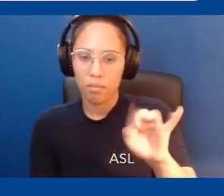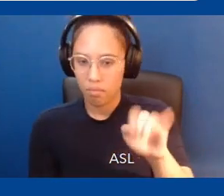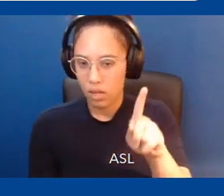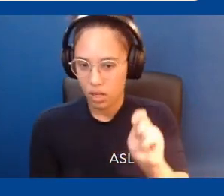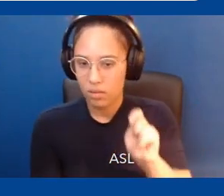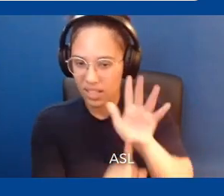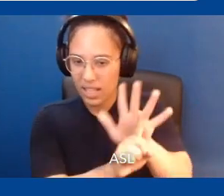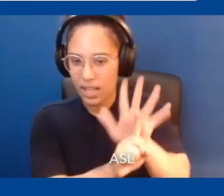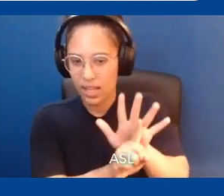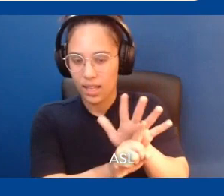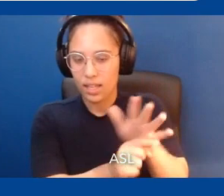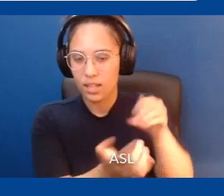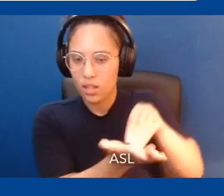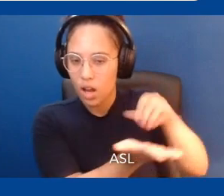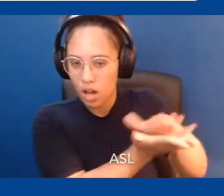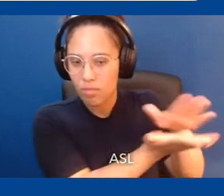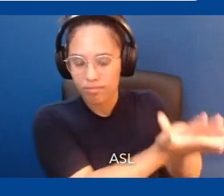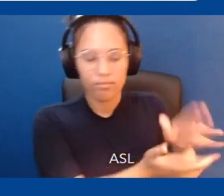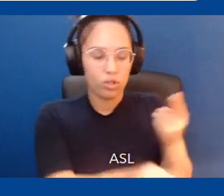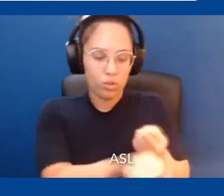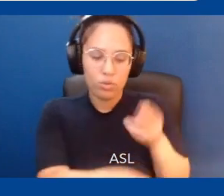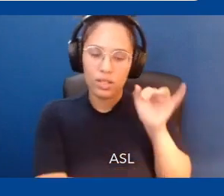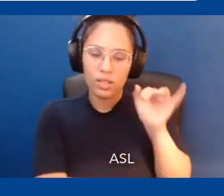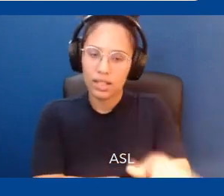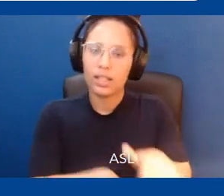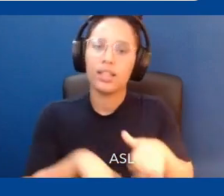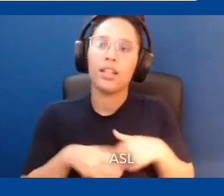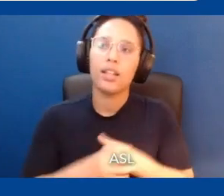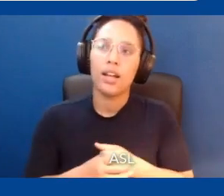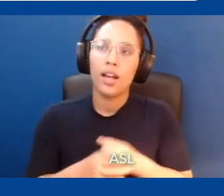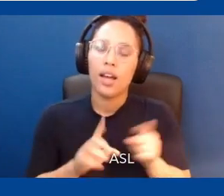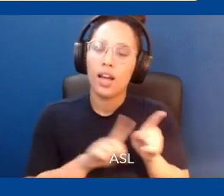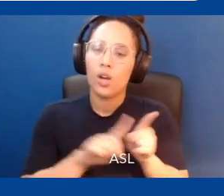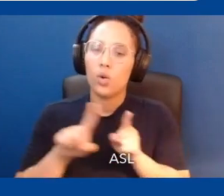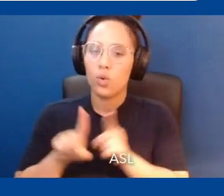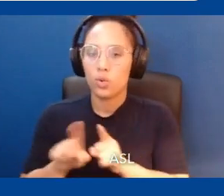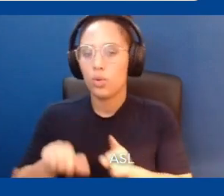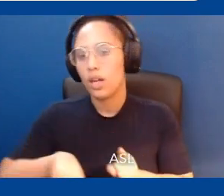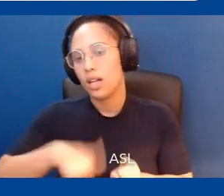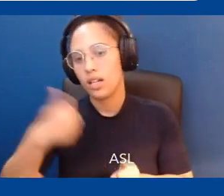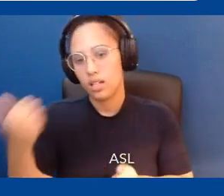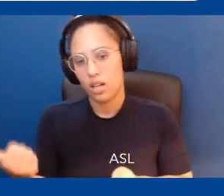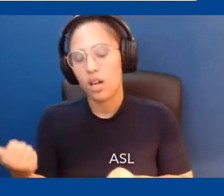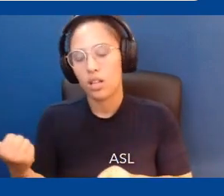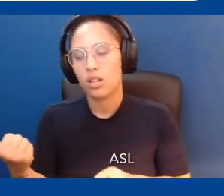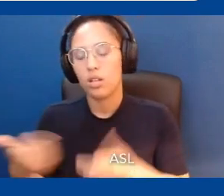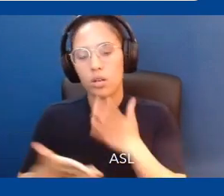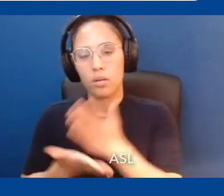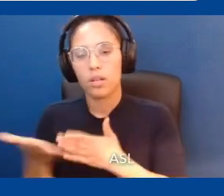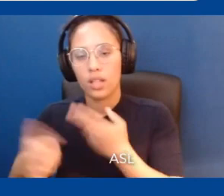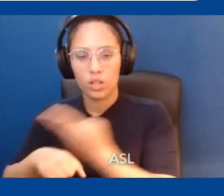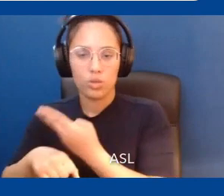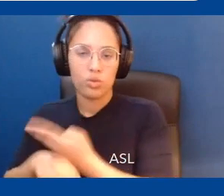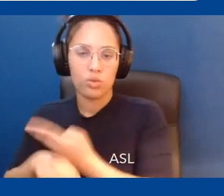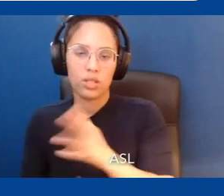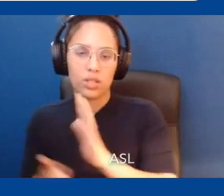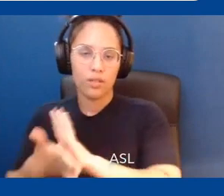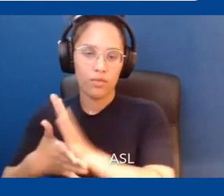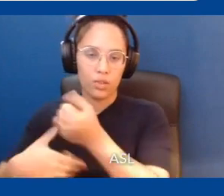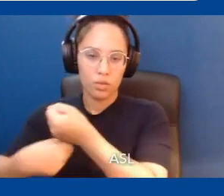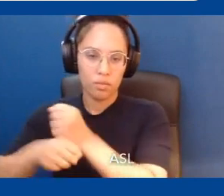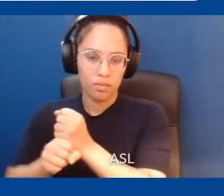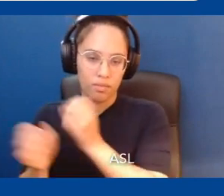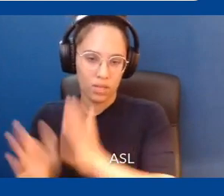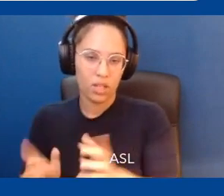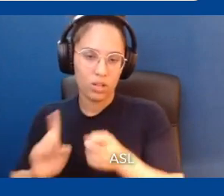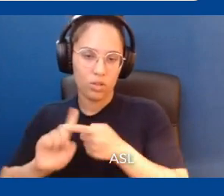weeks ago, I finished another portrait that Luke did of the filmmaker Margaret Tate, Scottish